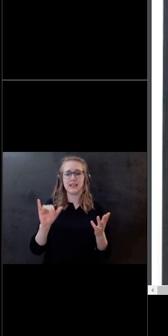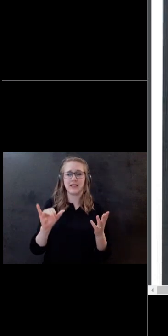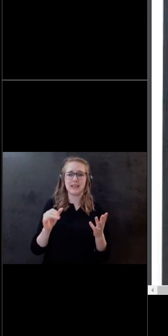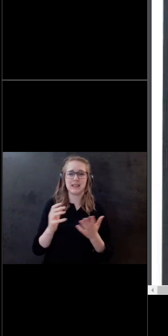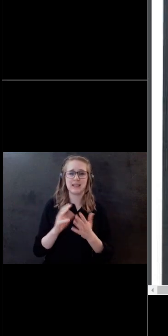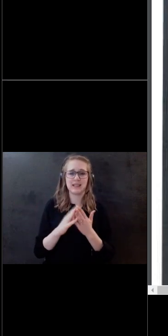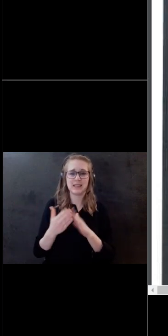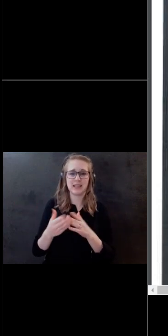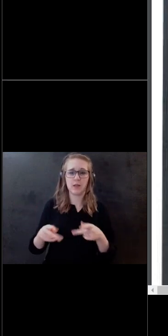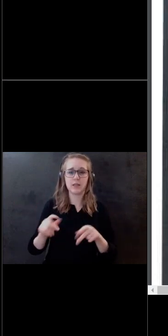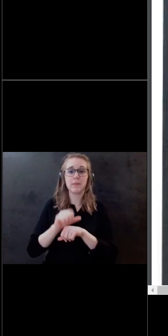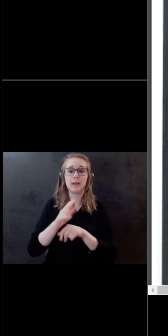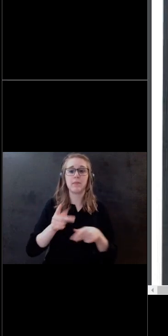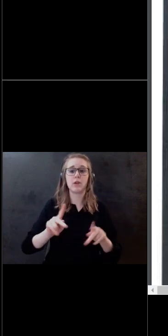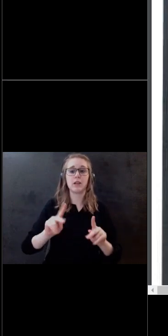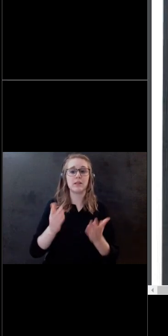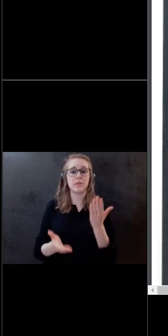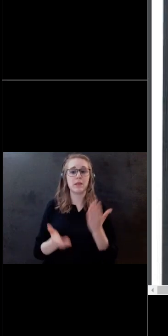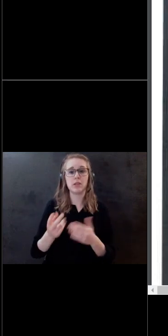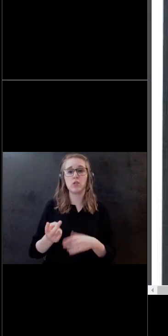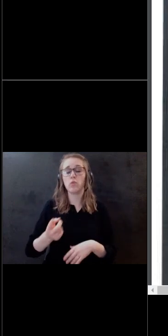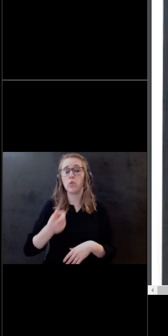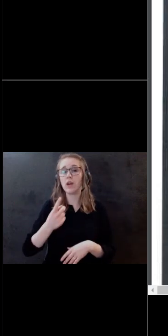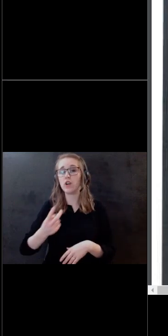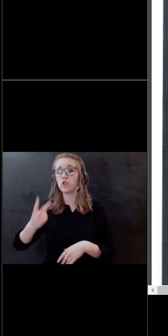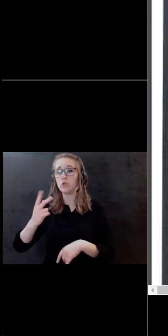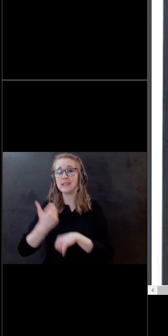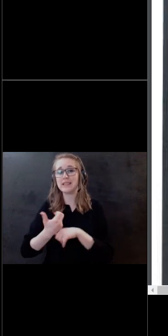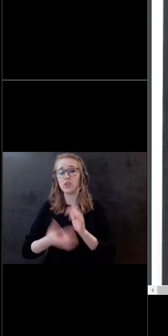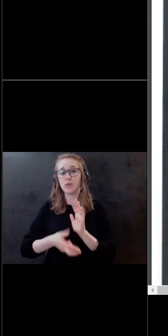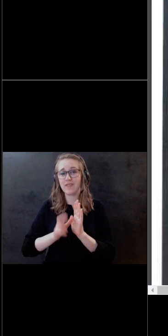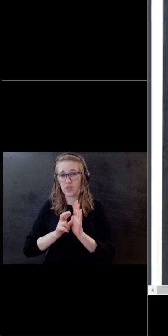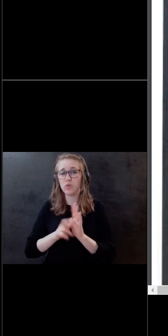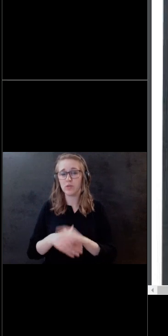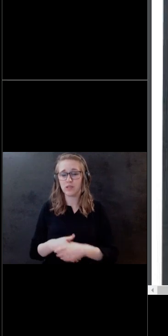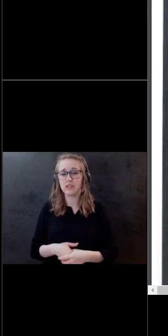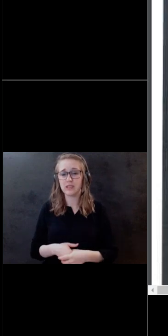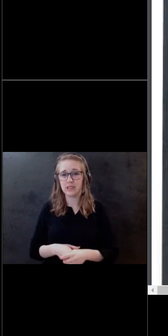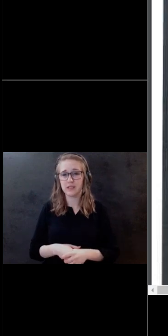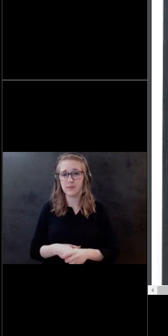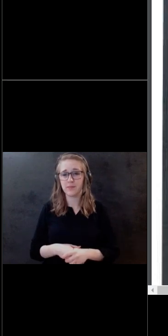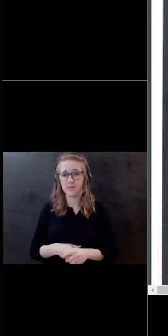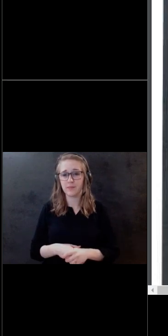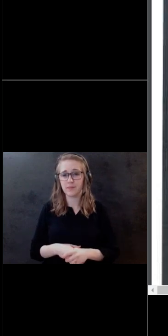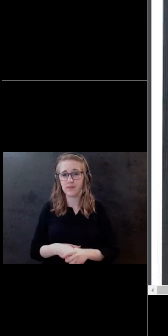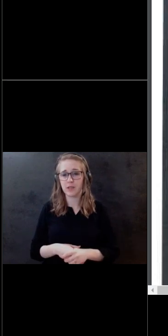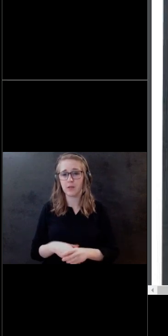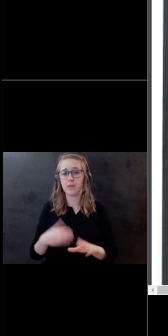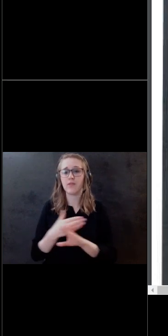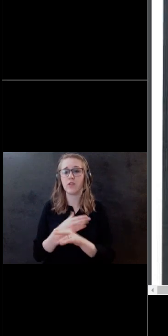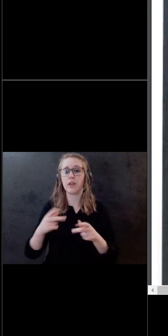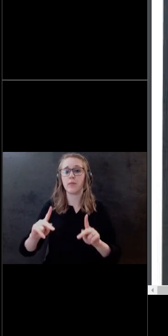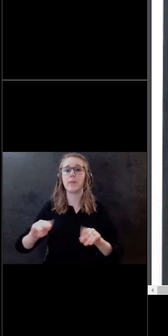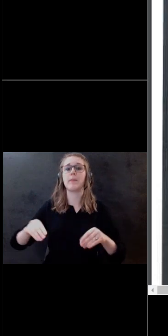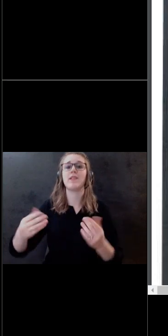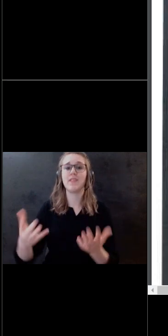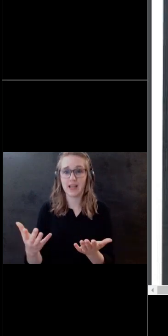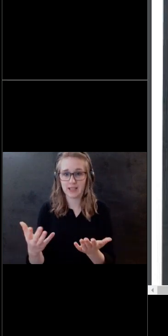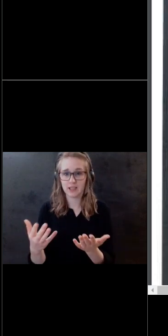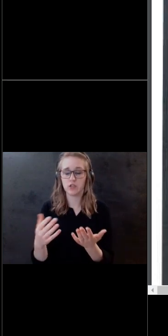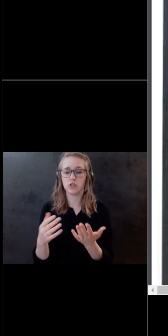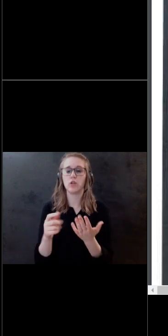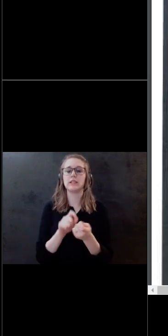may require one or two sets of review back to get permit issuance. So you're looking at a certain